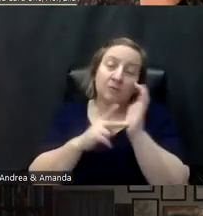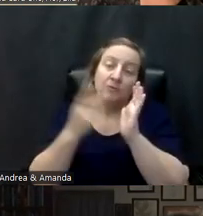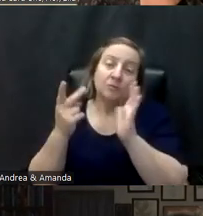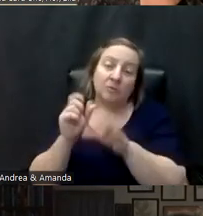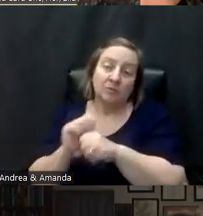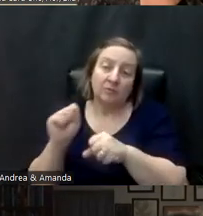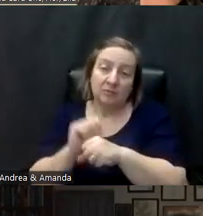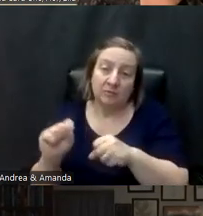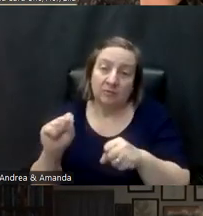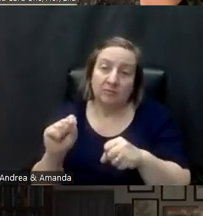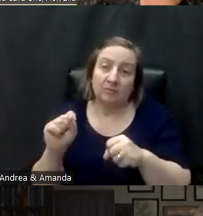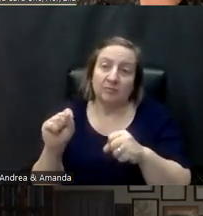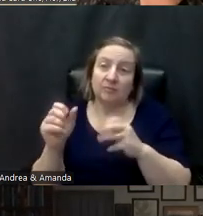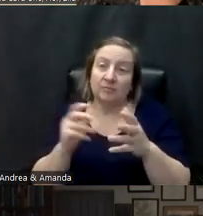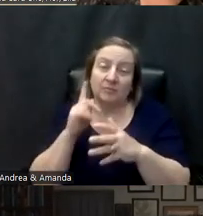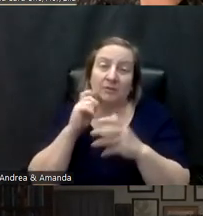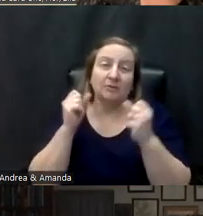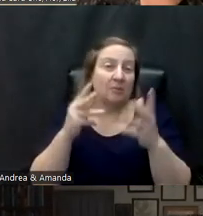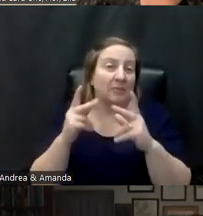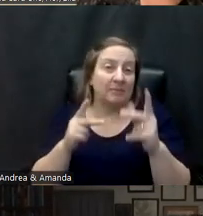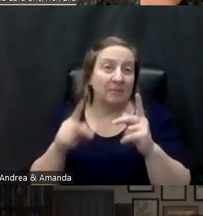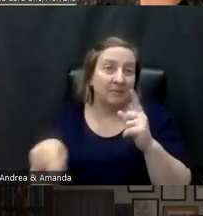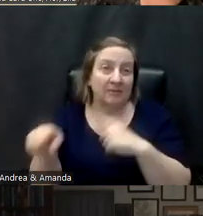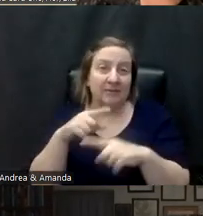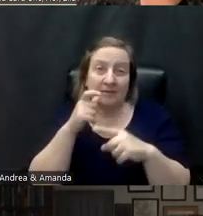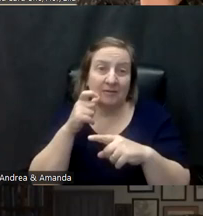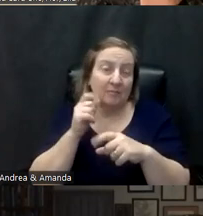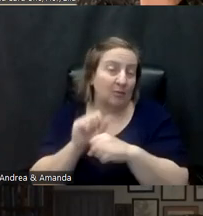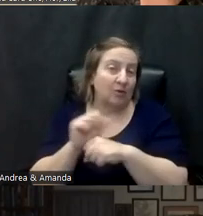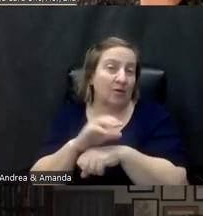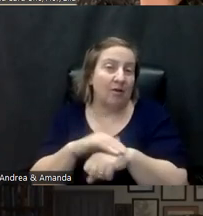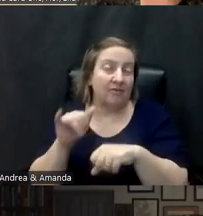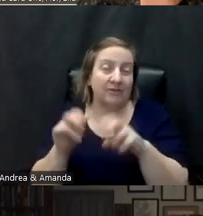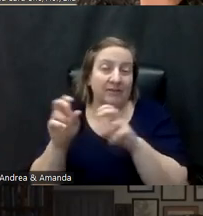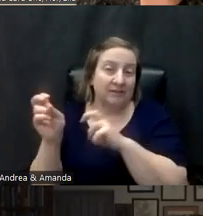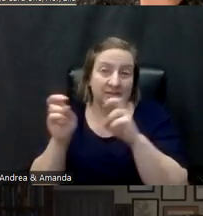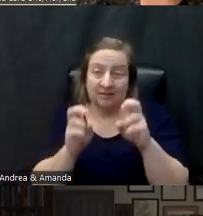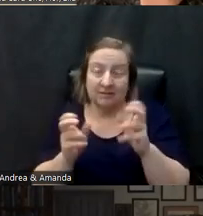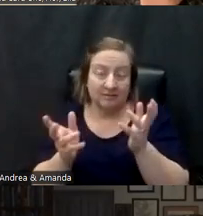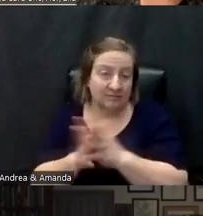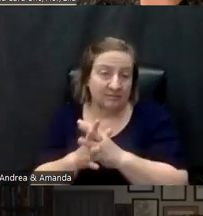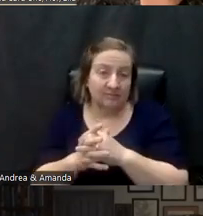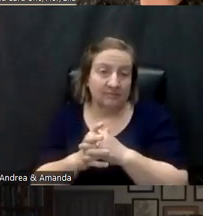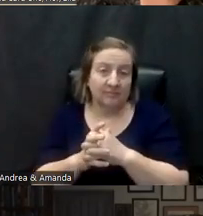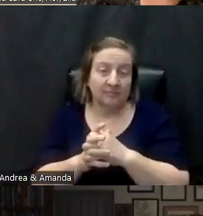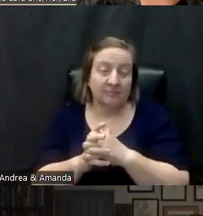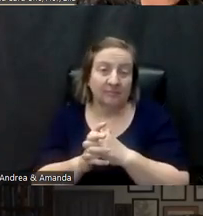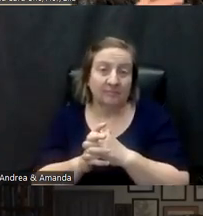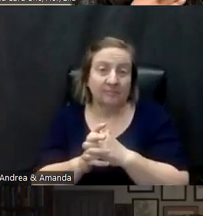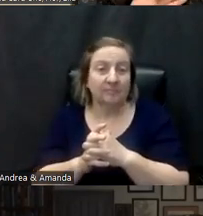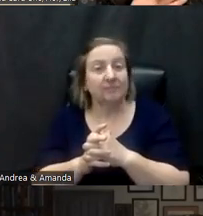work, because there are so many people out there that have been working on this situation, you know, on the situation that.